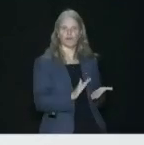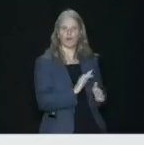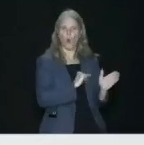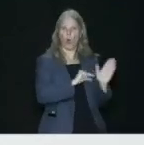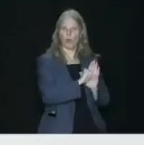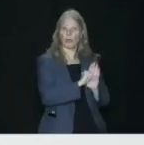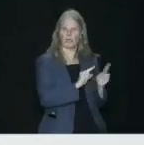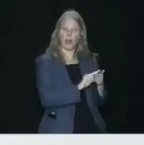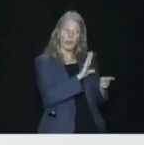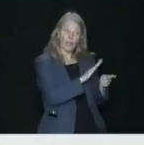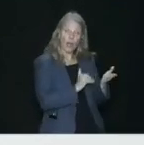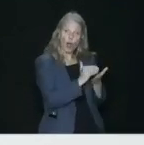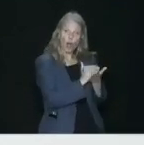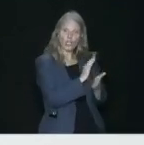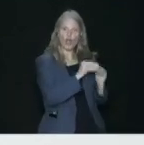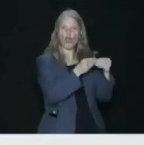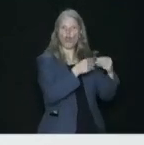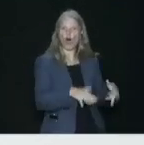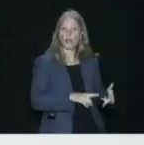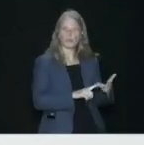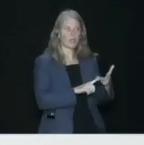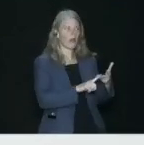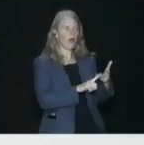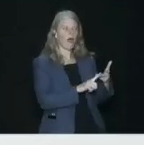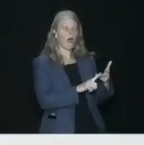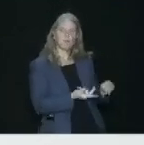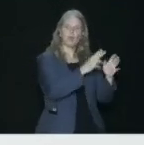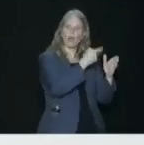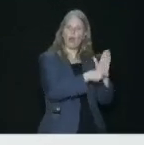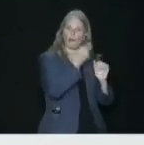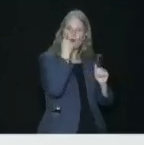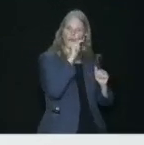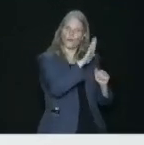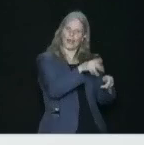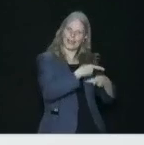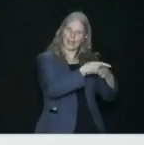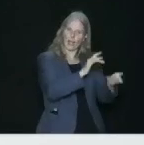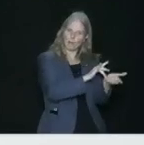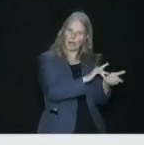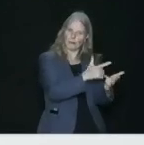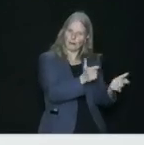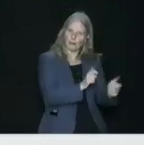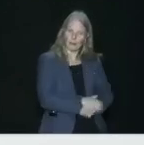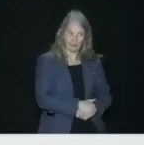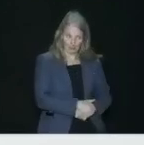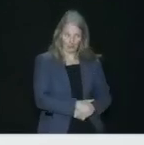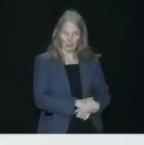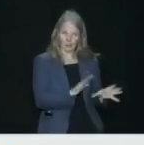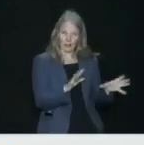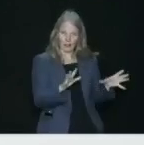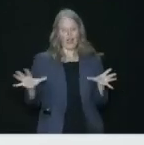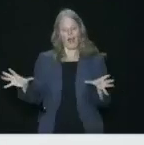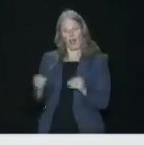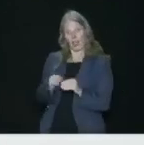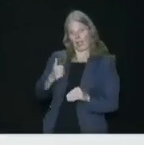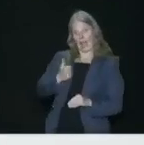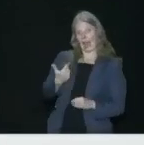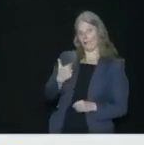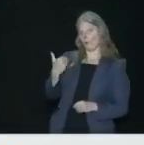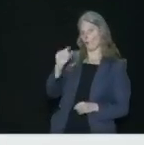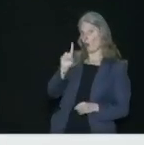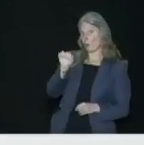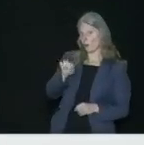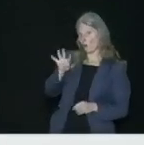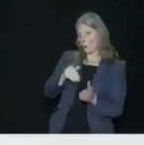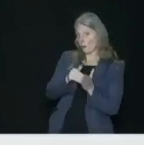earnings, and higher spending on medical care. With 1.4 million people in Canada